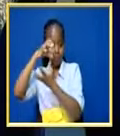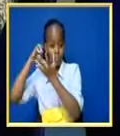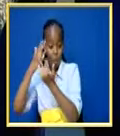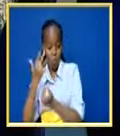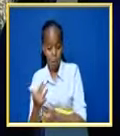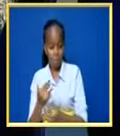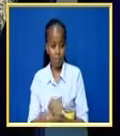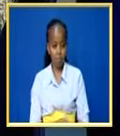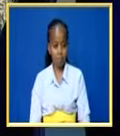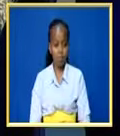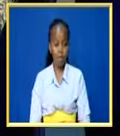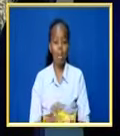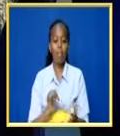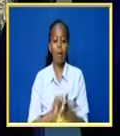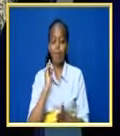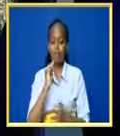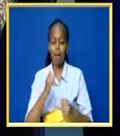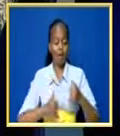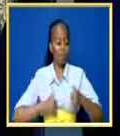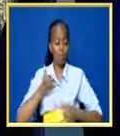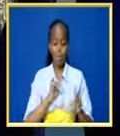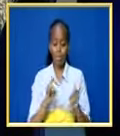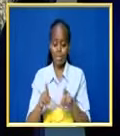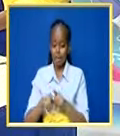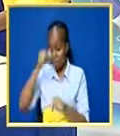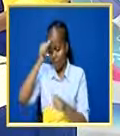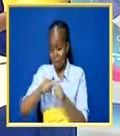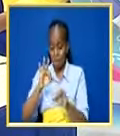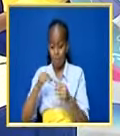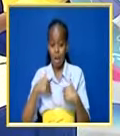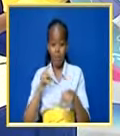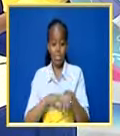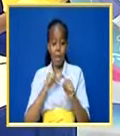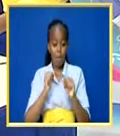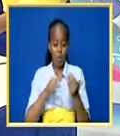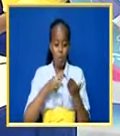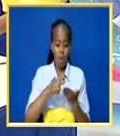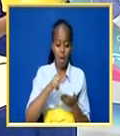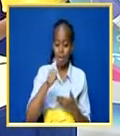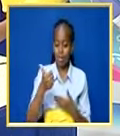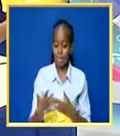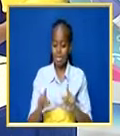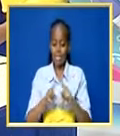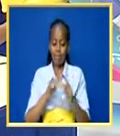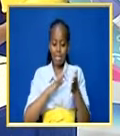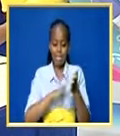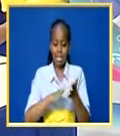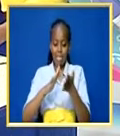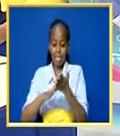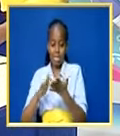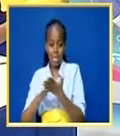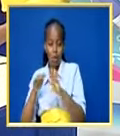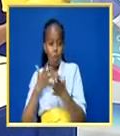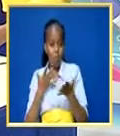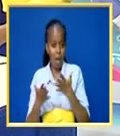know, that is fun to do, right? And you know, when they have time, uh-huh. they can cut other items also and stick them in their